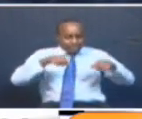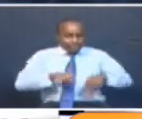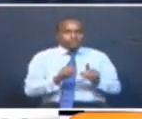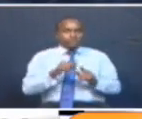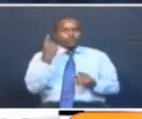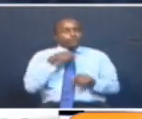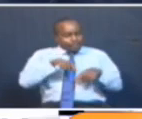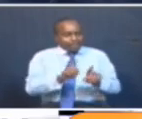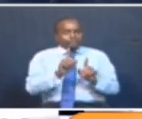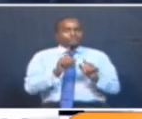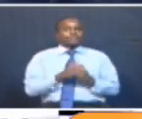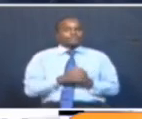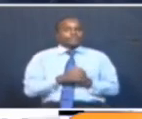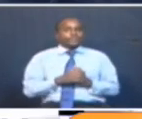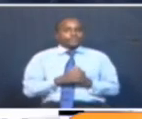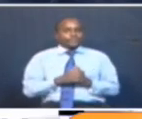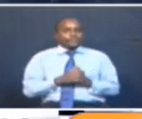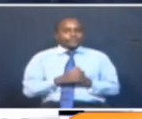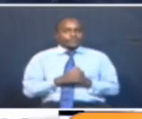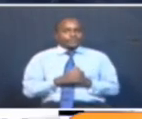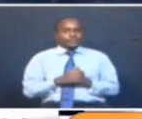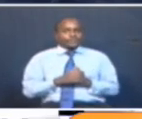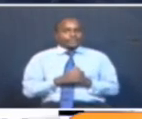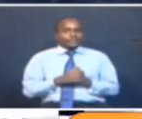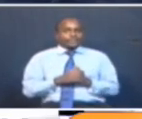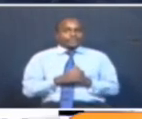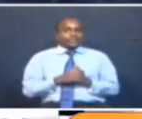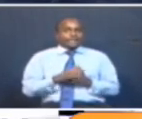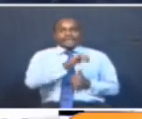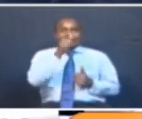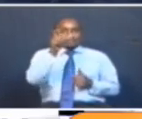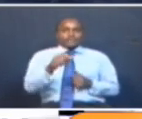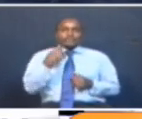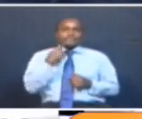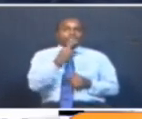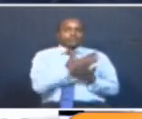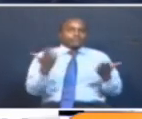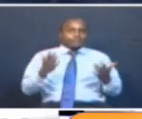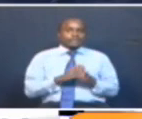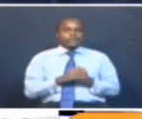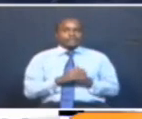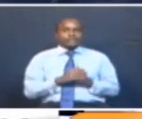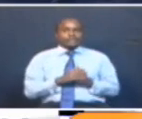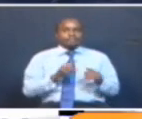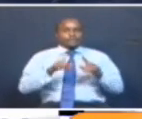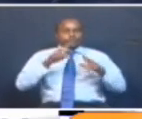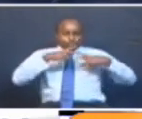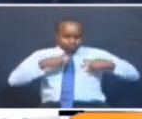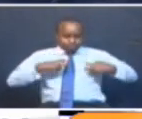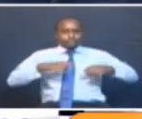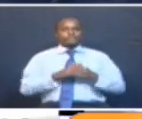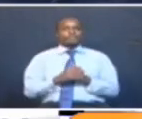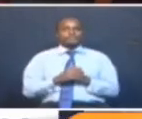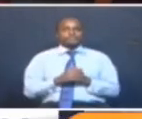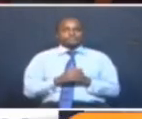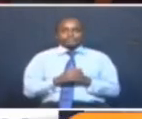yourself alone? Yeah. Somebody else can always tell you something. But you go to check yourself. Okay, but